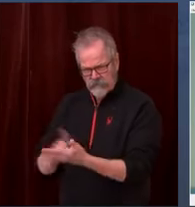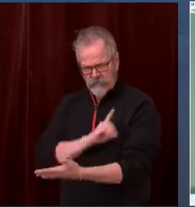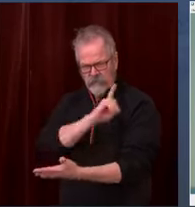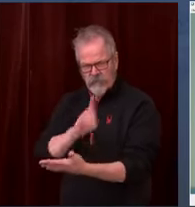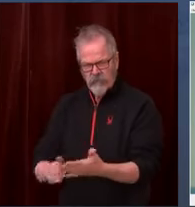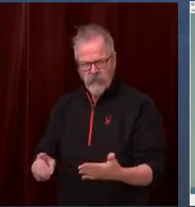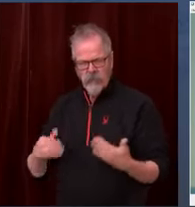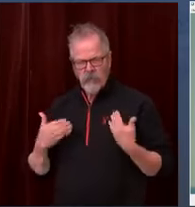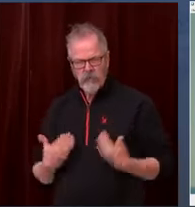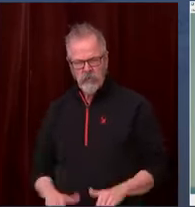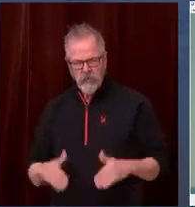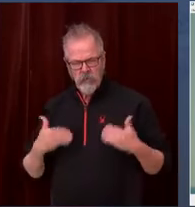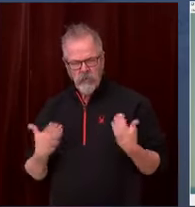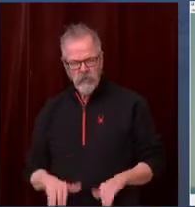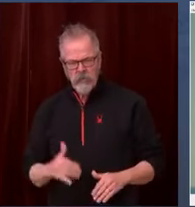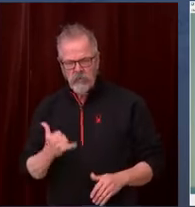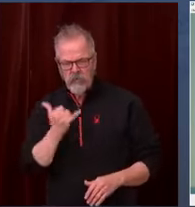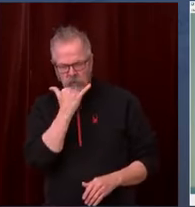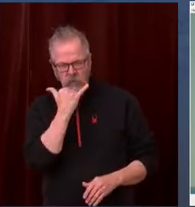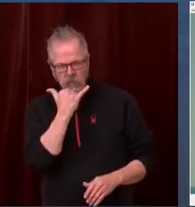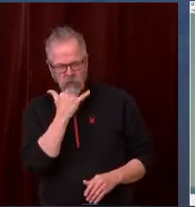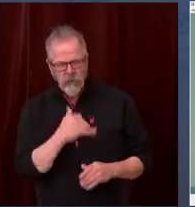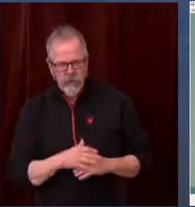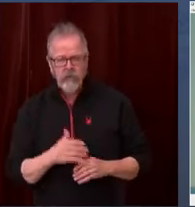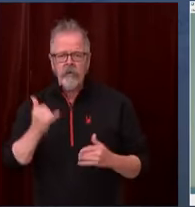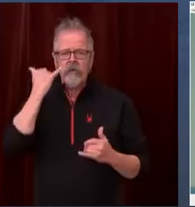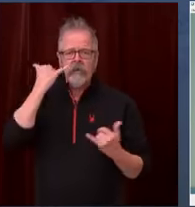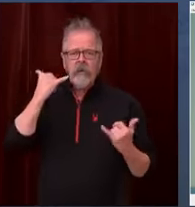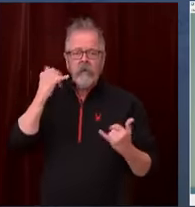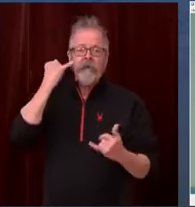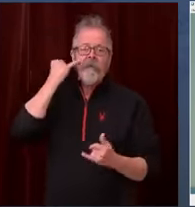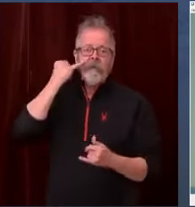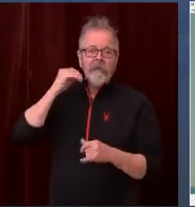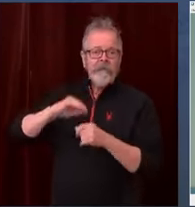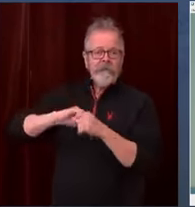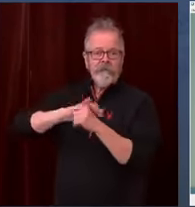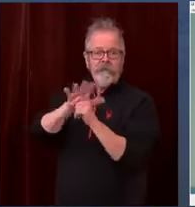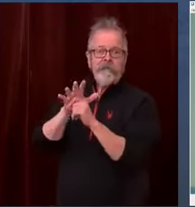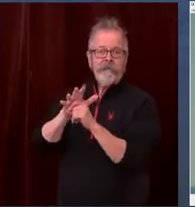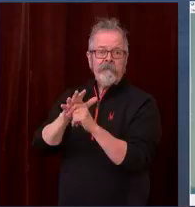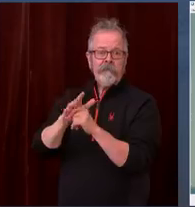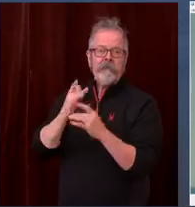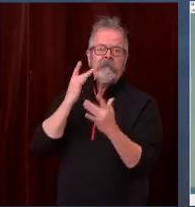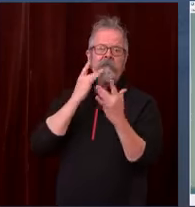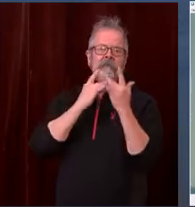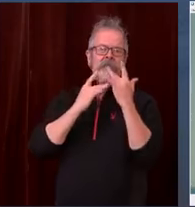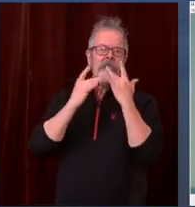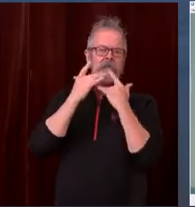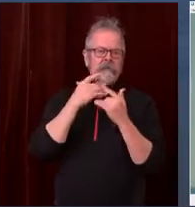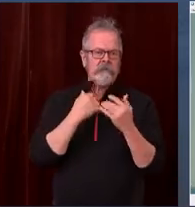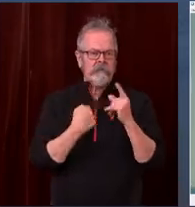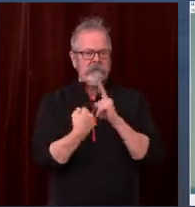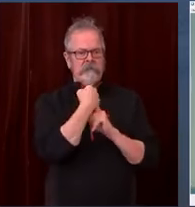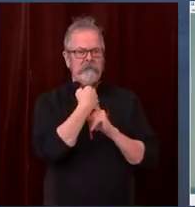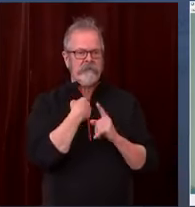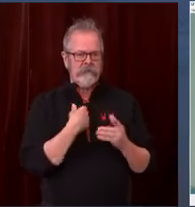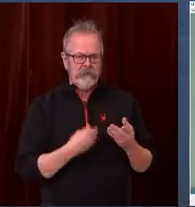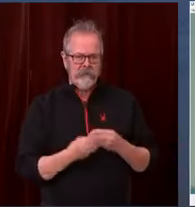pandemic that we're going through right now. People with lower incomes and minorities are the hardest